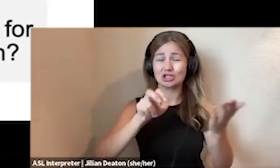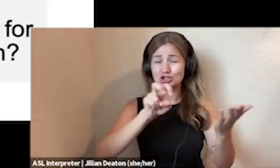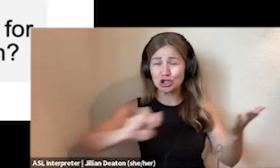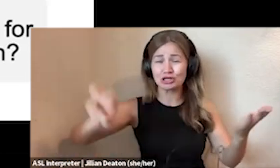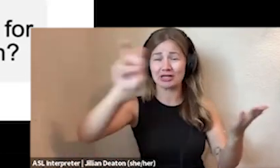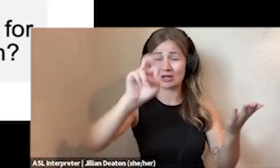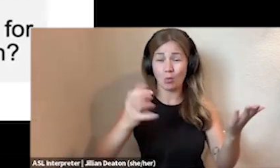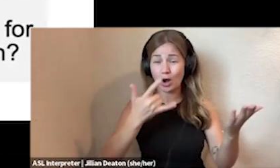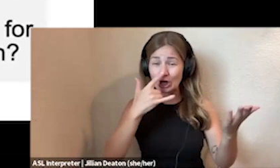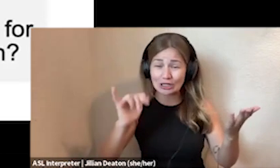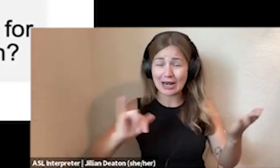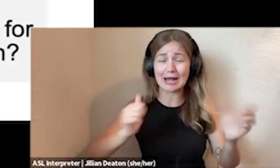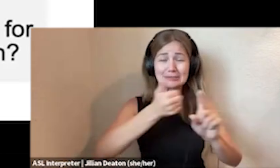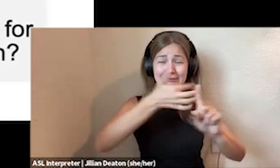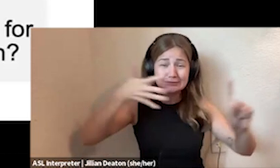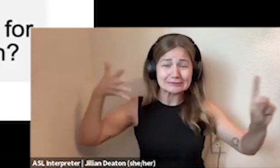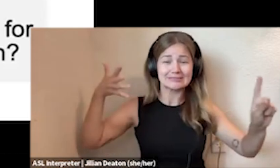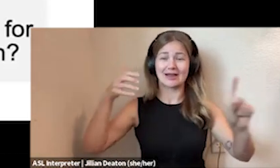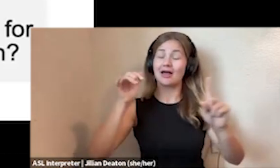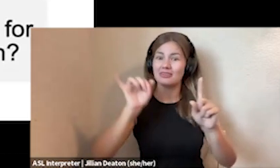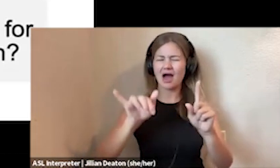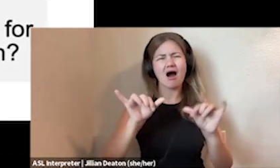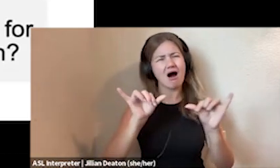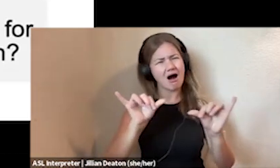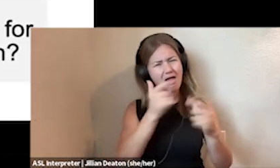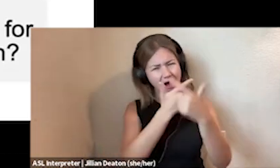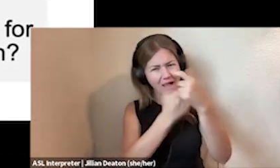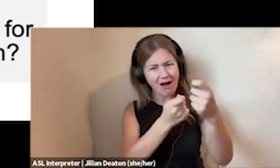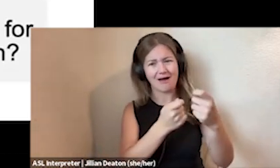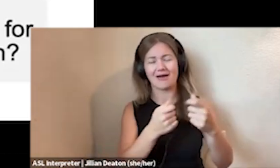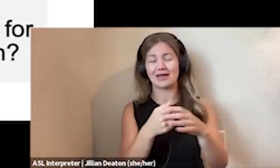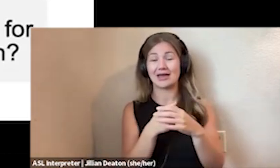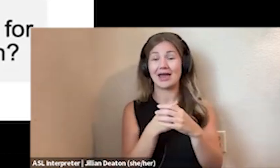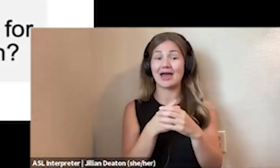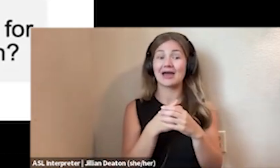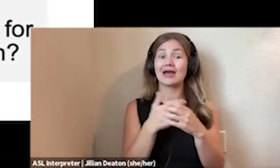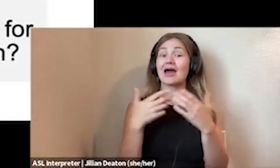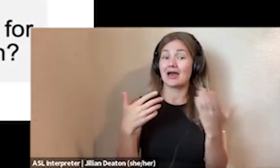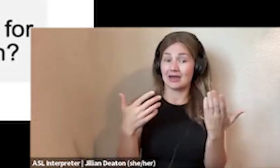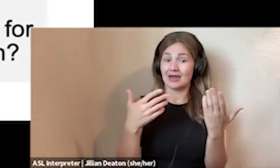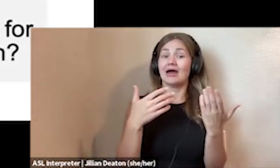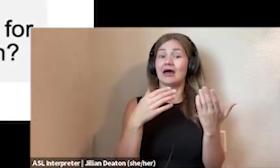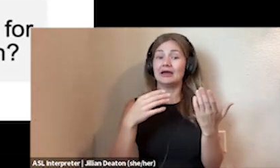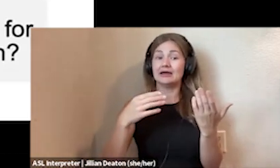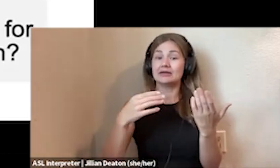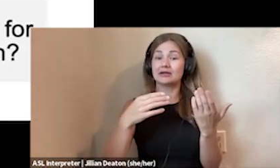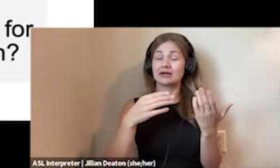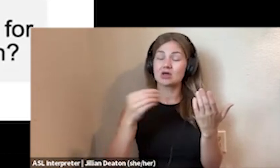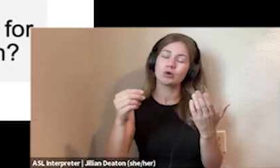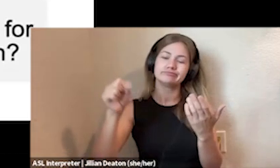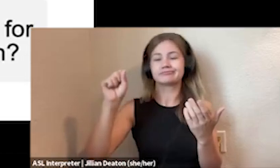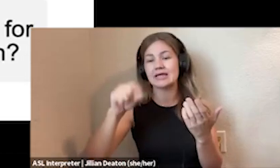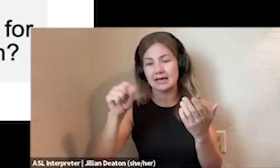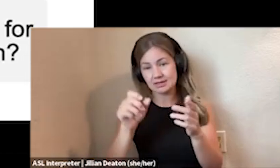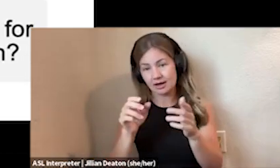And here's the turn and where we connect it back to the money. Yes, we need money for sets and costumes and